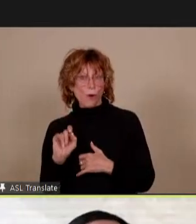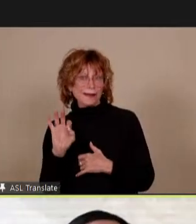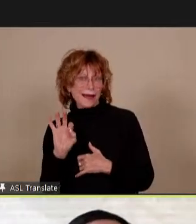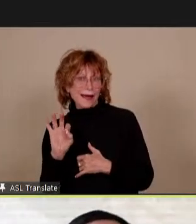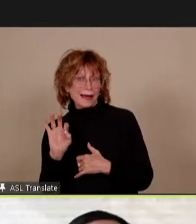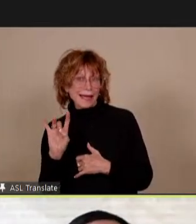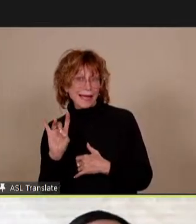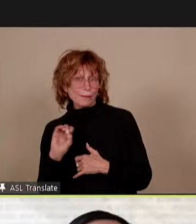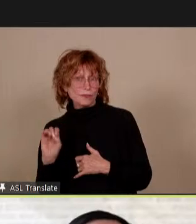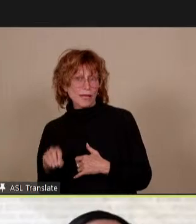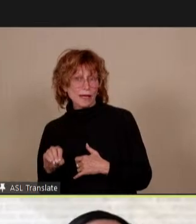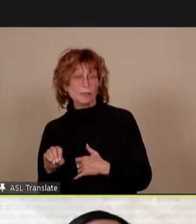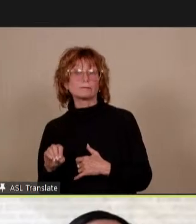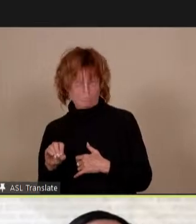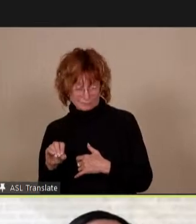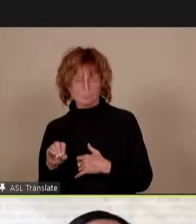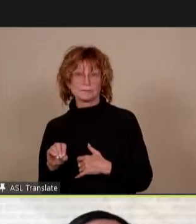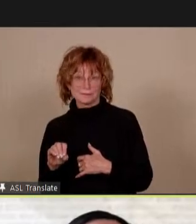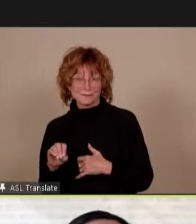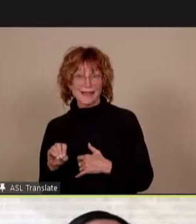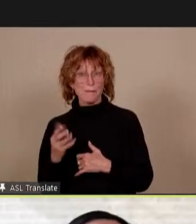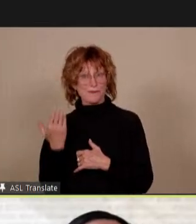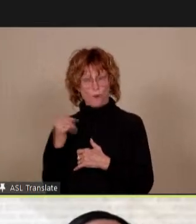7.98%. Again, that's down from the